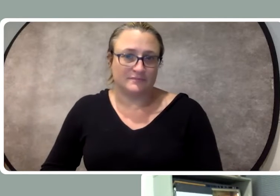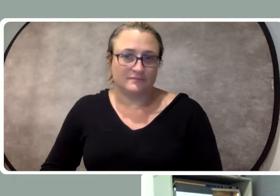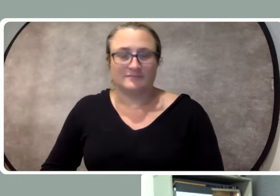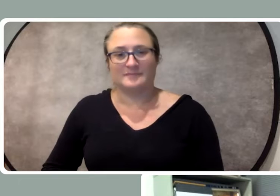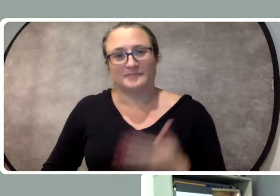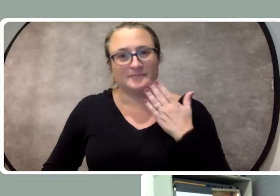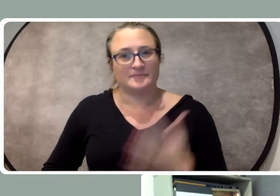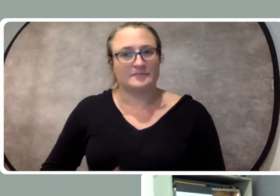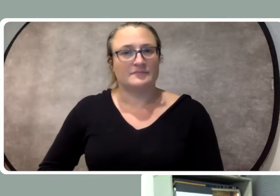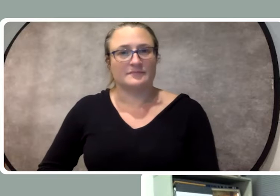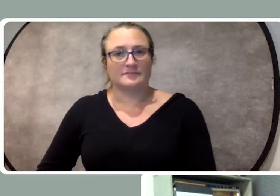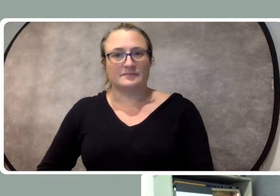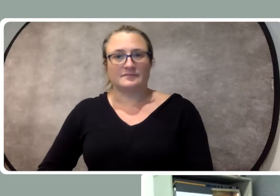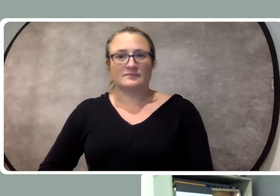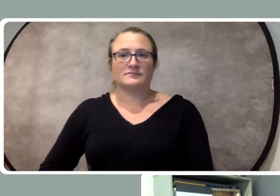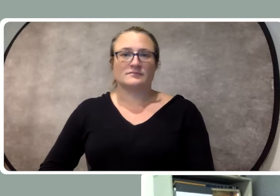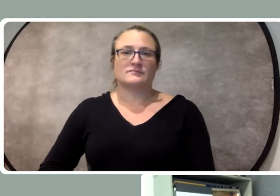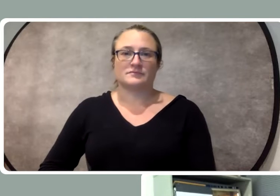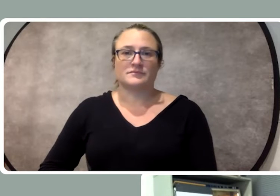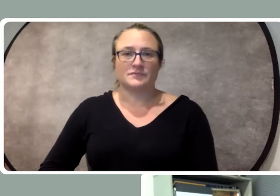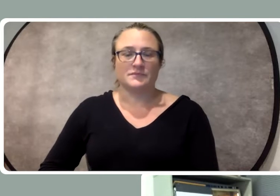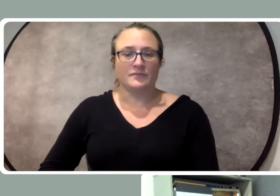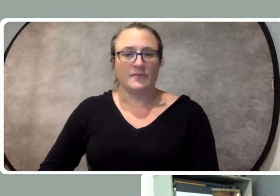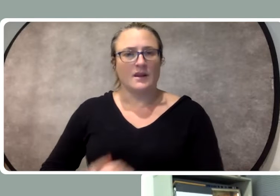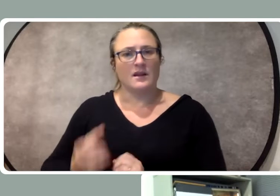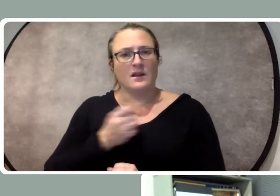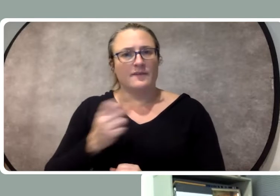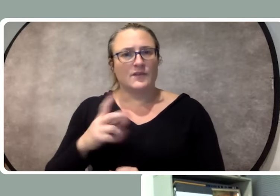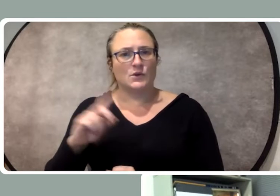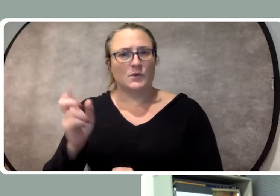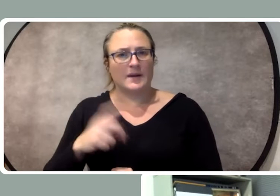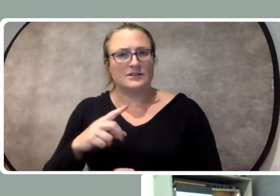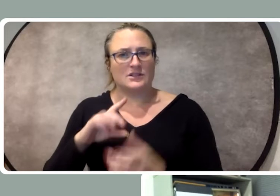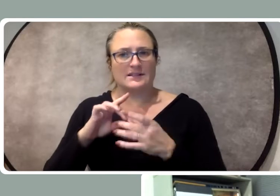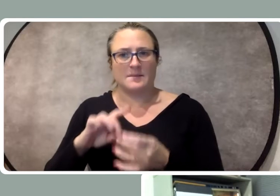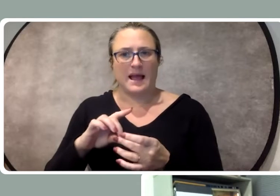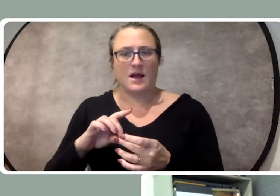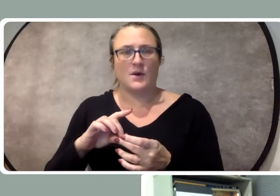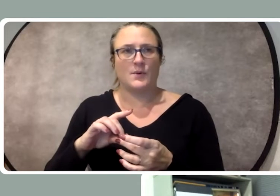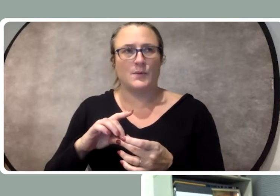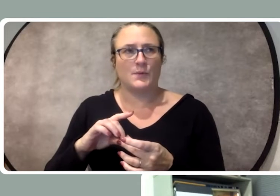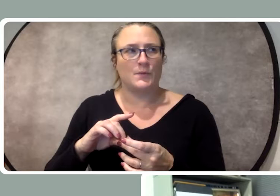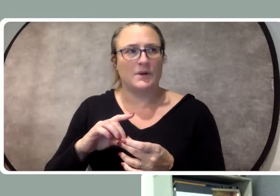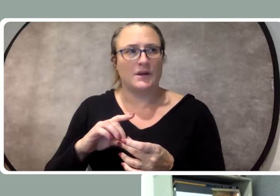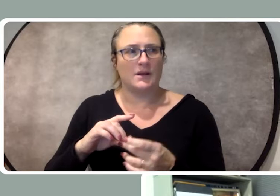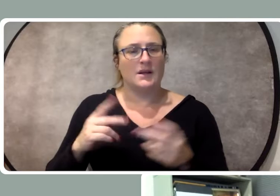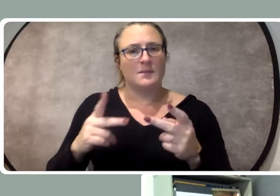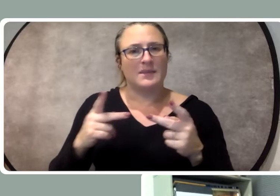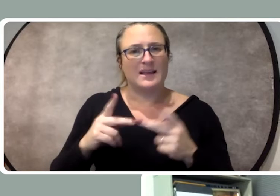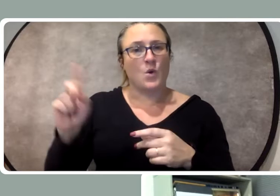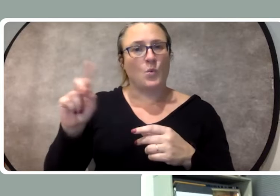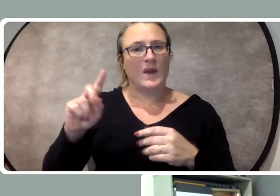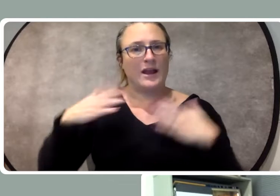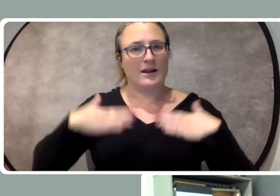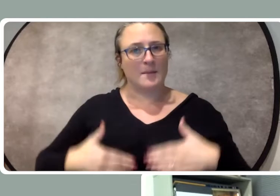Thank you. We have a couple of questions about places where in the body triple